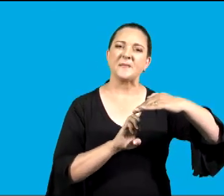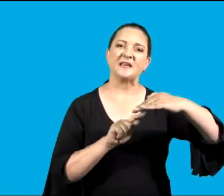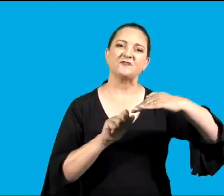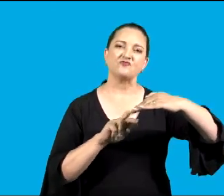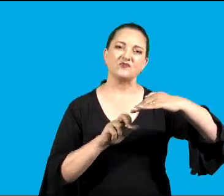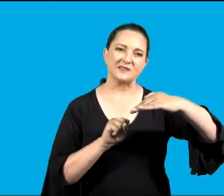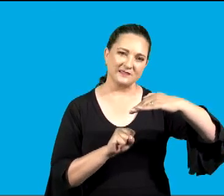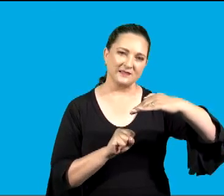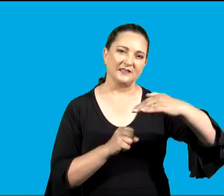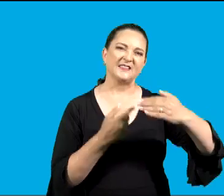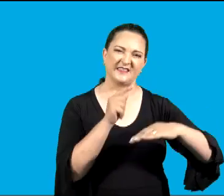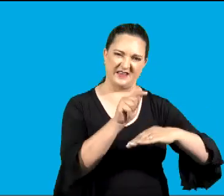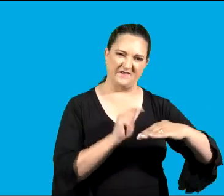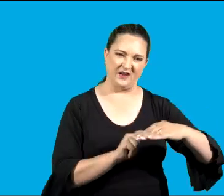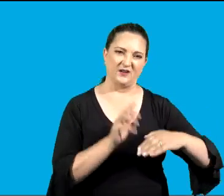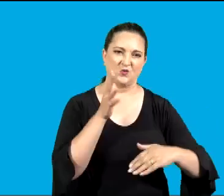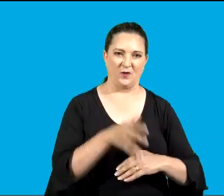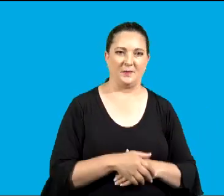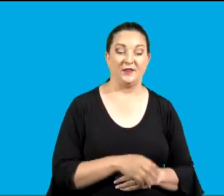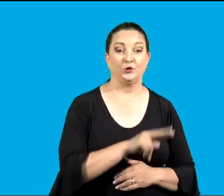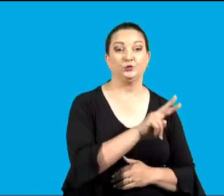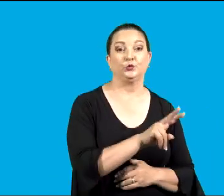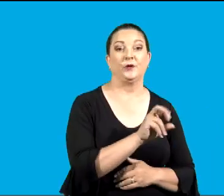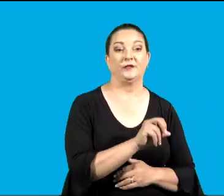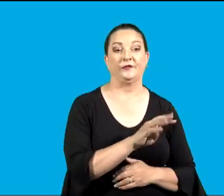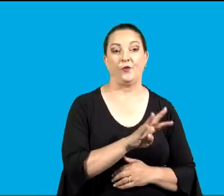So it is the rands over the meters, which is